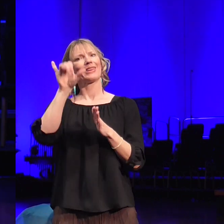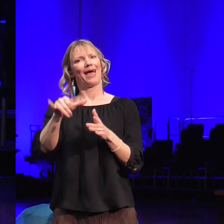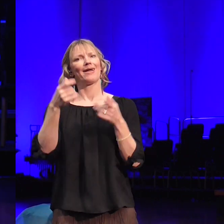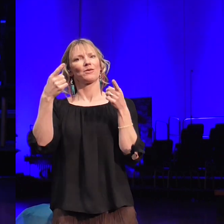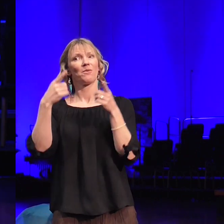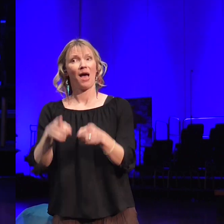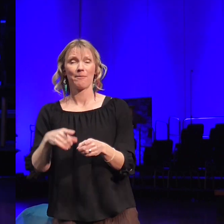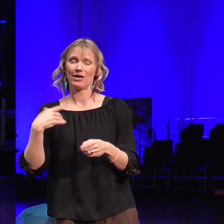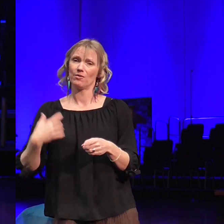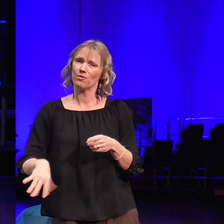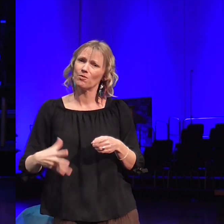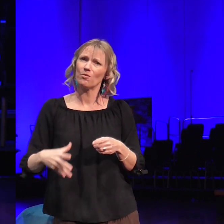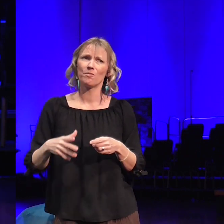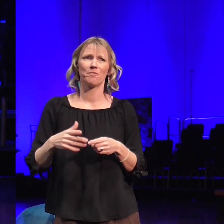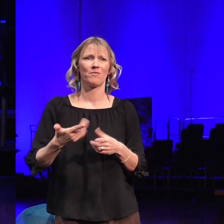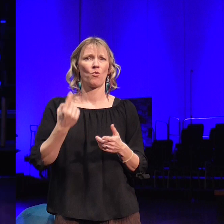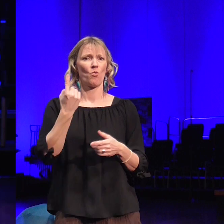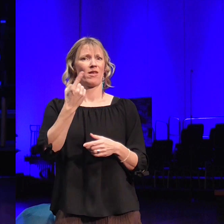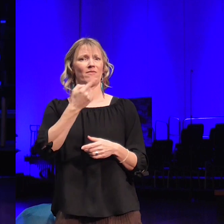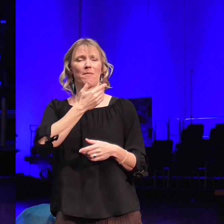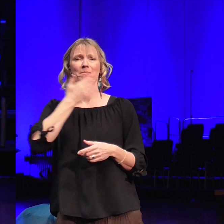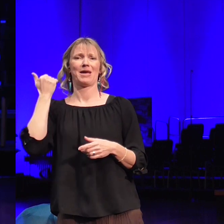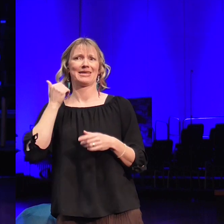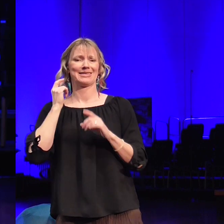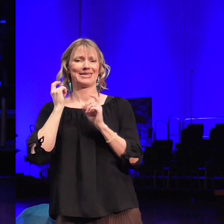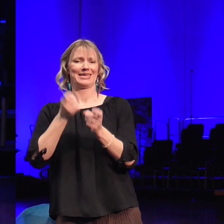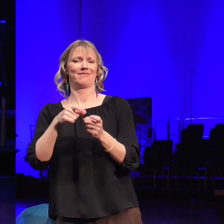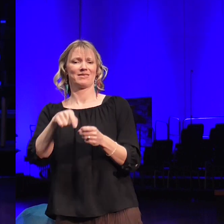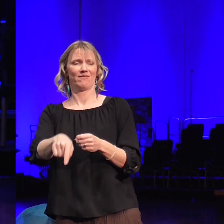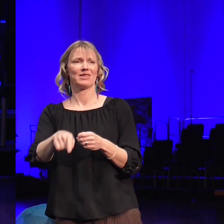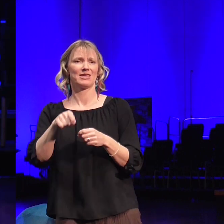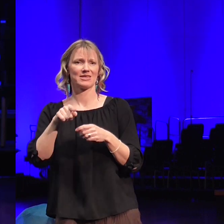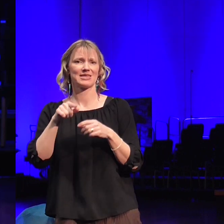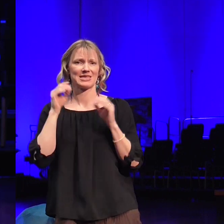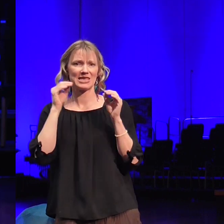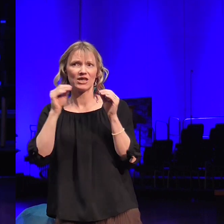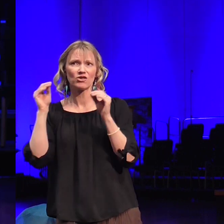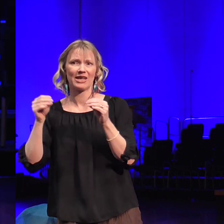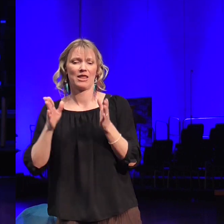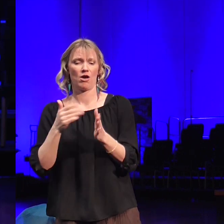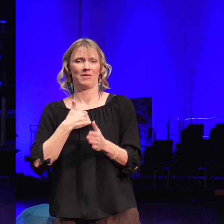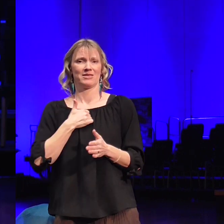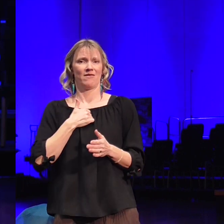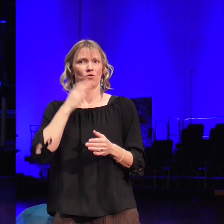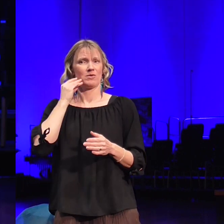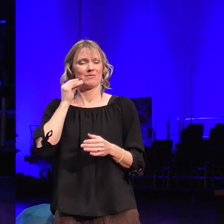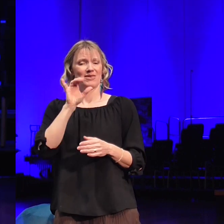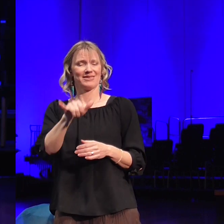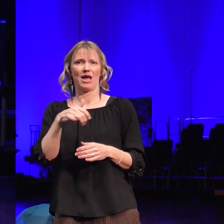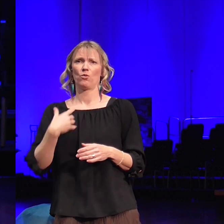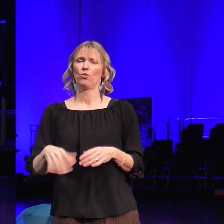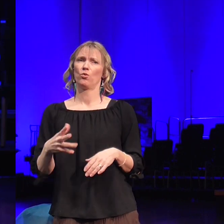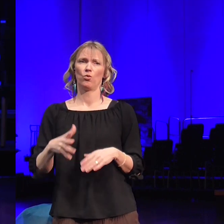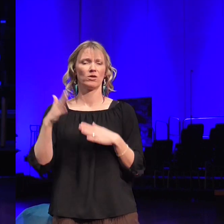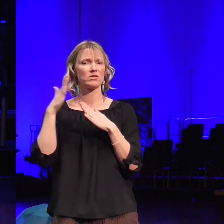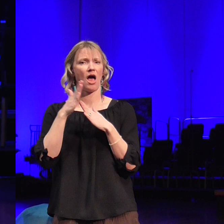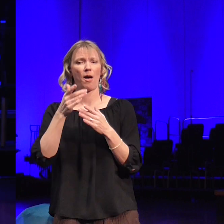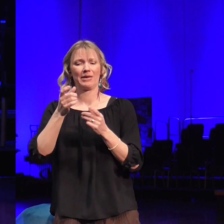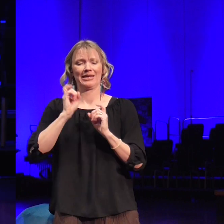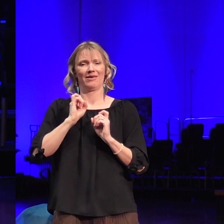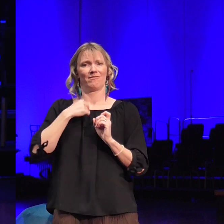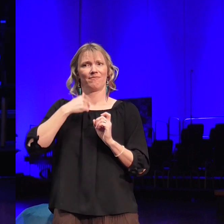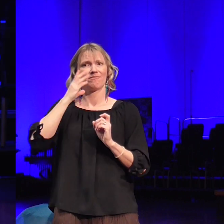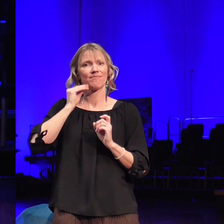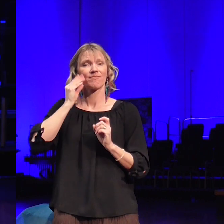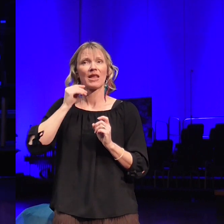happen is one of the greatest gifts of this teaching. Allowing myself to experience that is one of the greatest gifts I've ever received. It's helped me to learn to